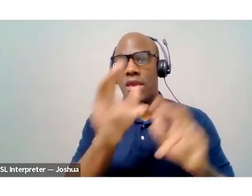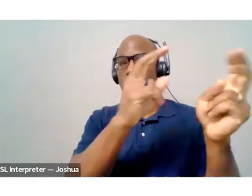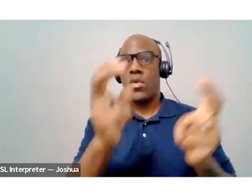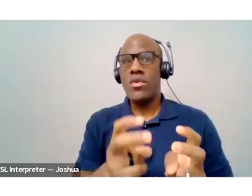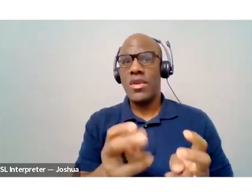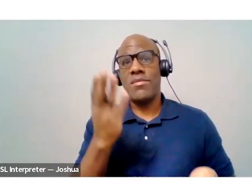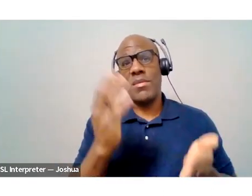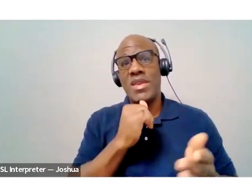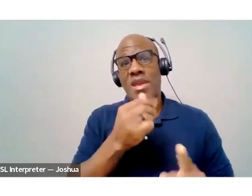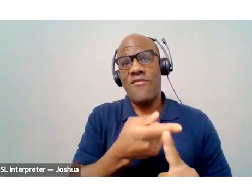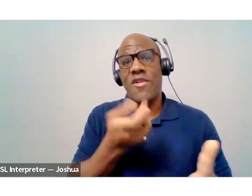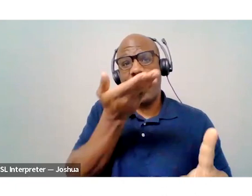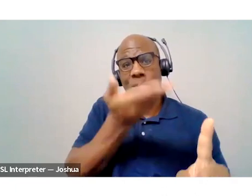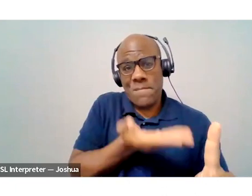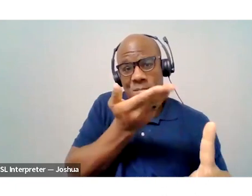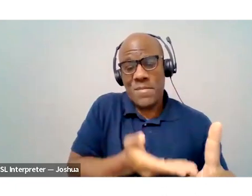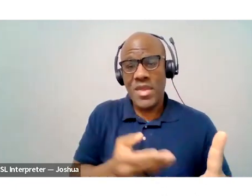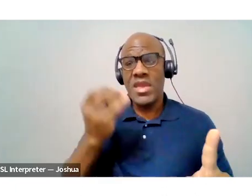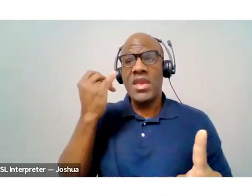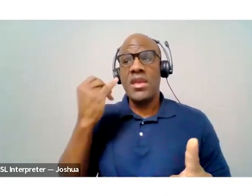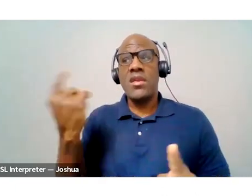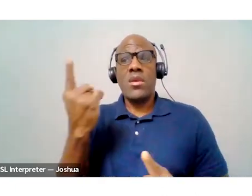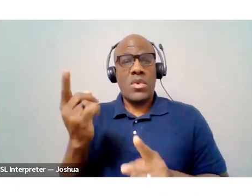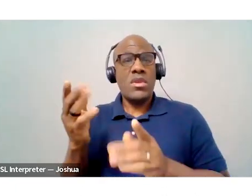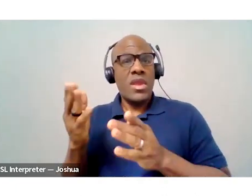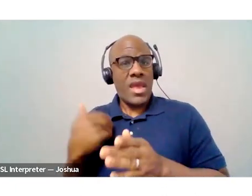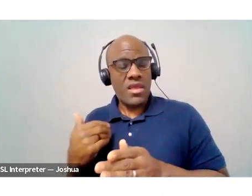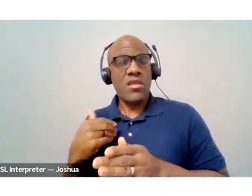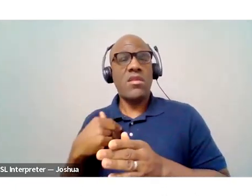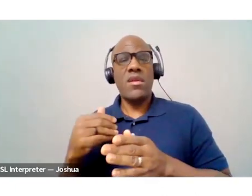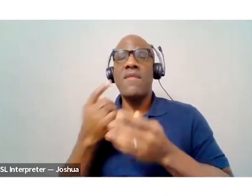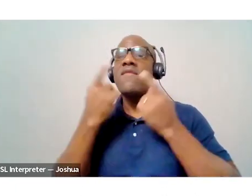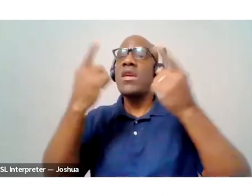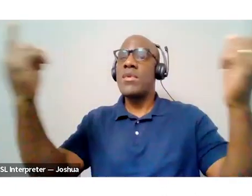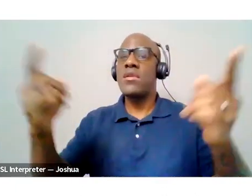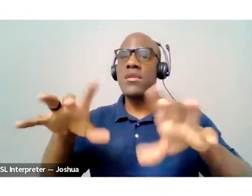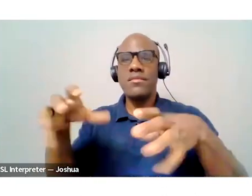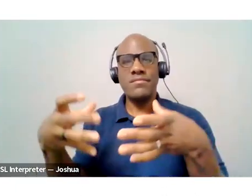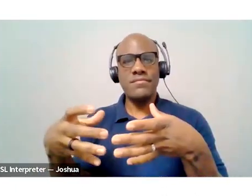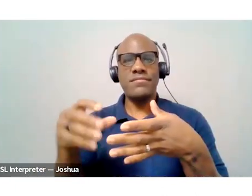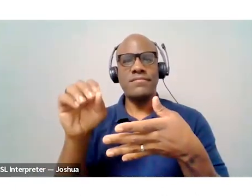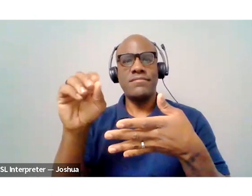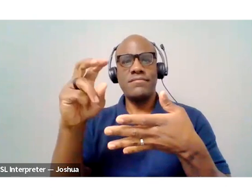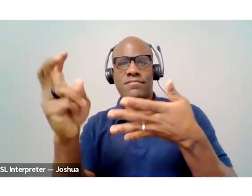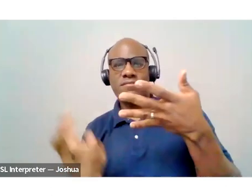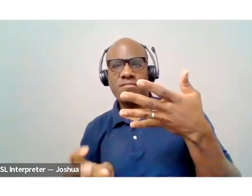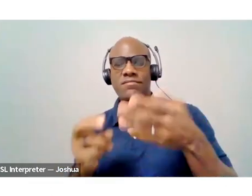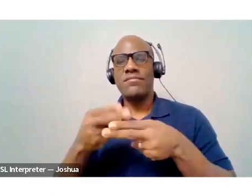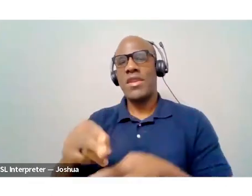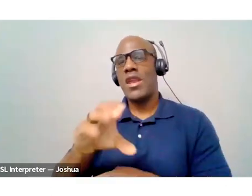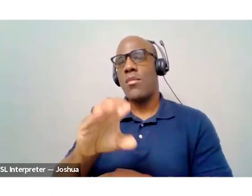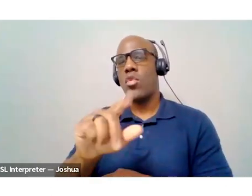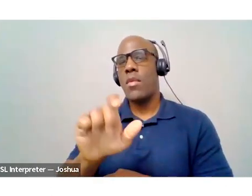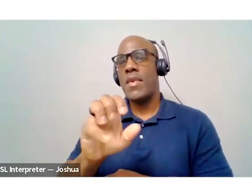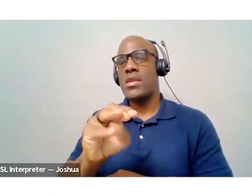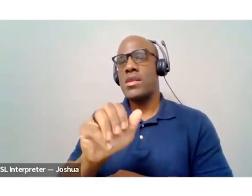that somebody who has a really famous collection, Coleman Barks, is questionable because he was